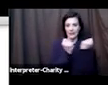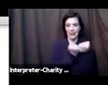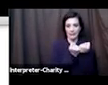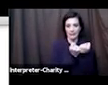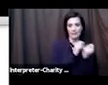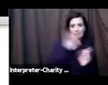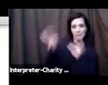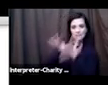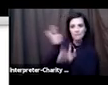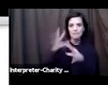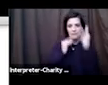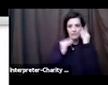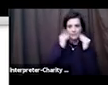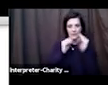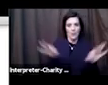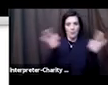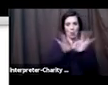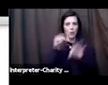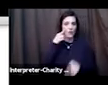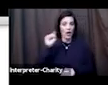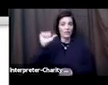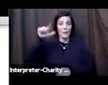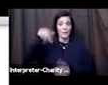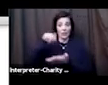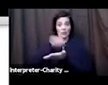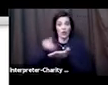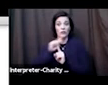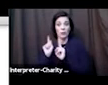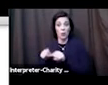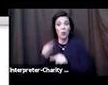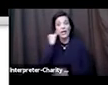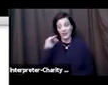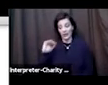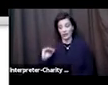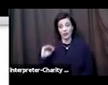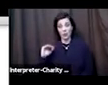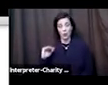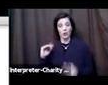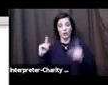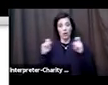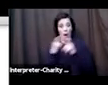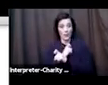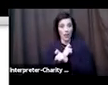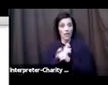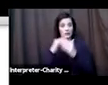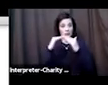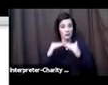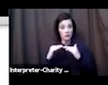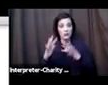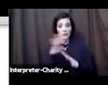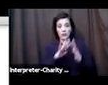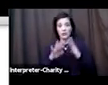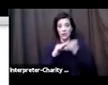of expertise are going to be very valuable, especially if, for example, a kiddo with a complex body, if I need to write in